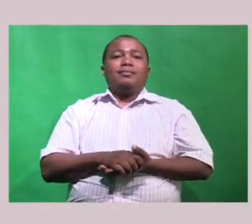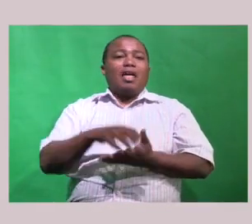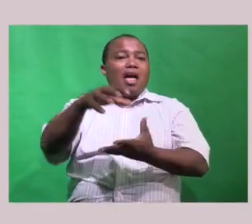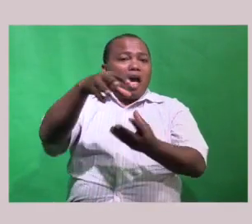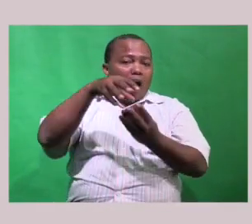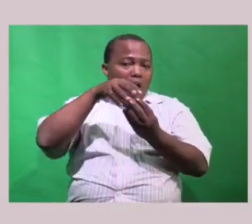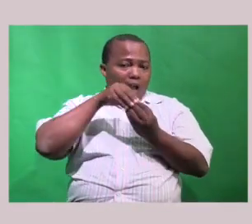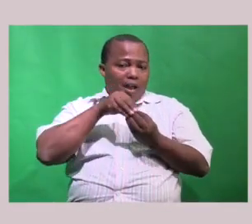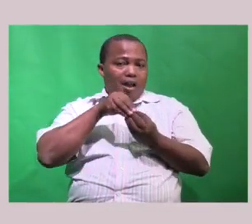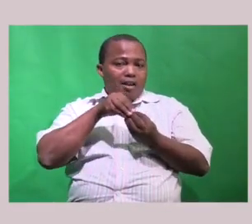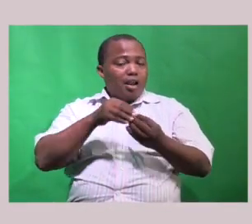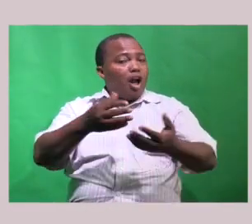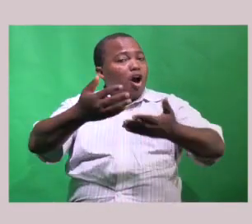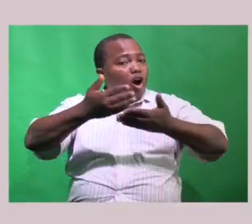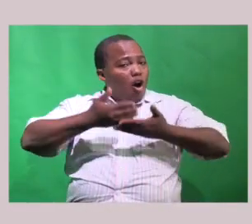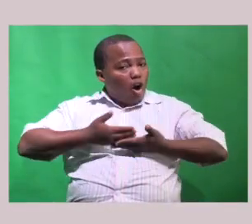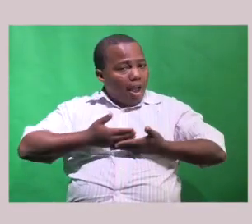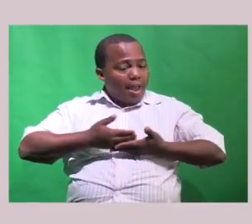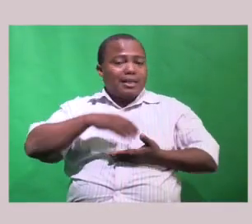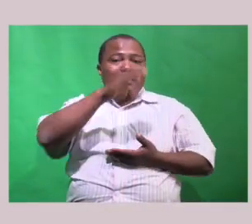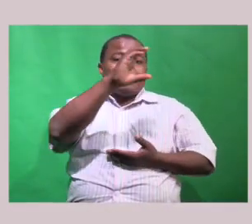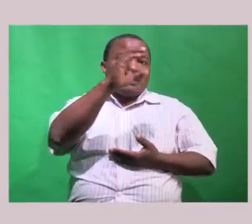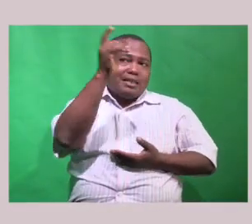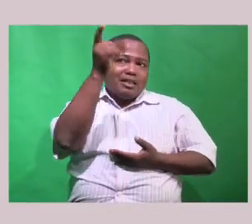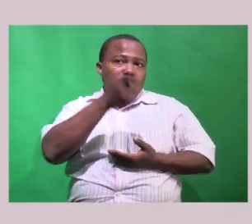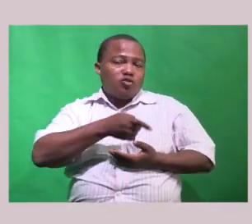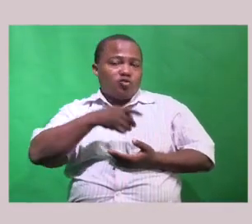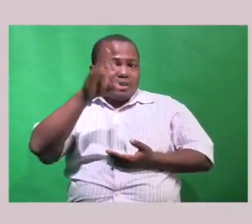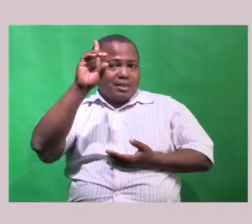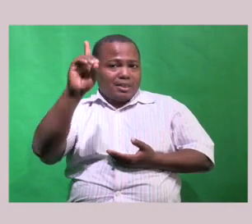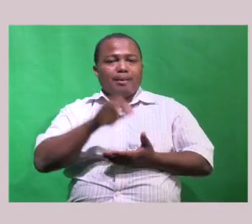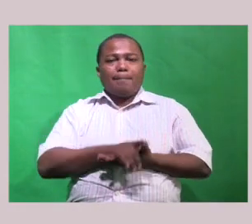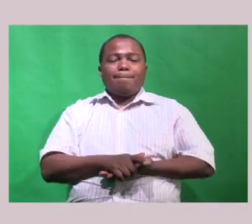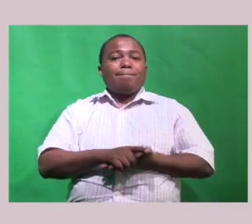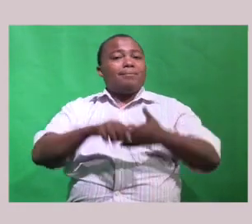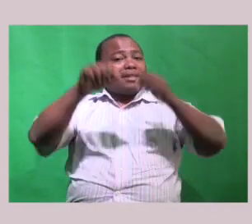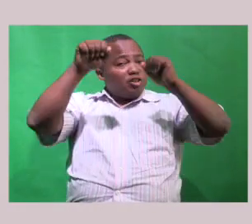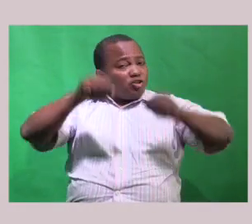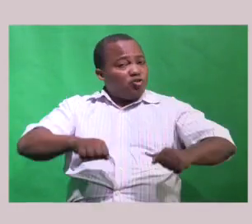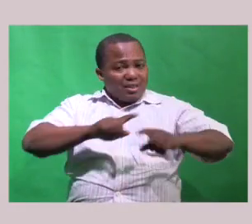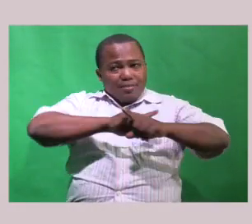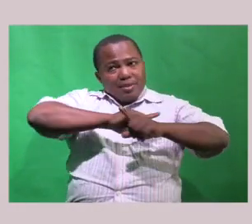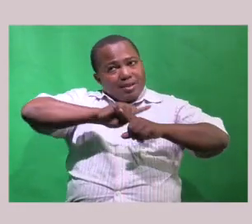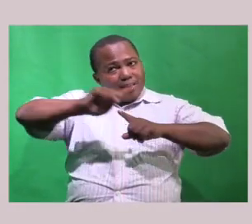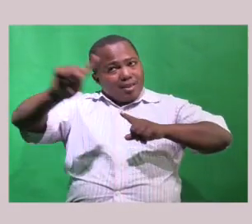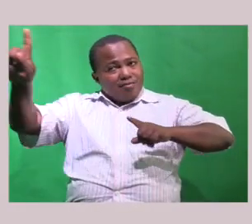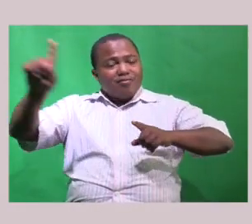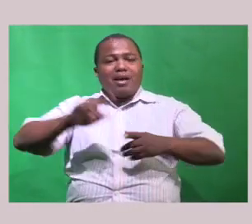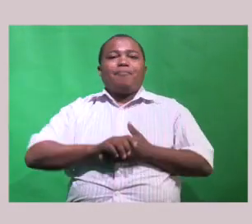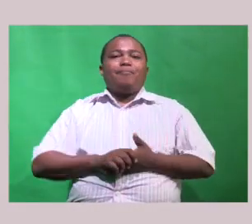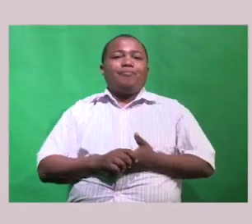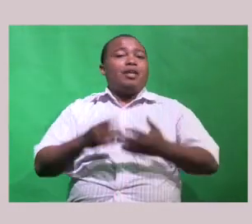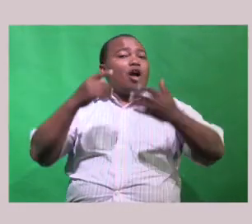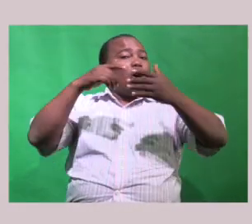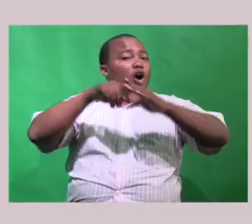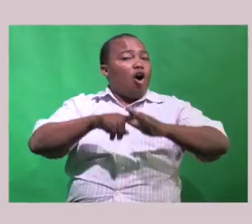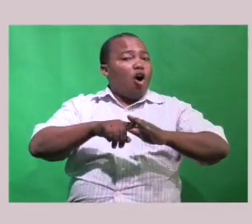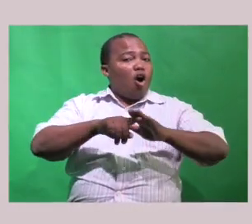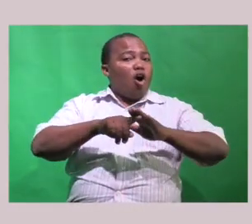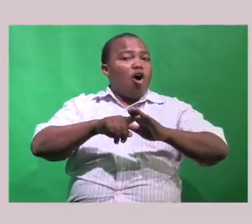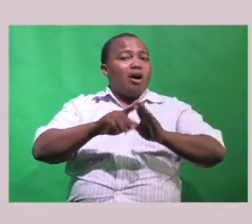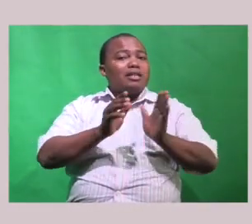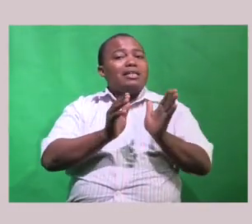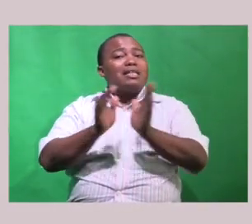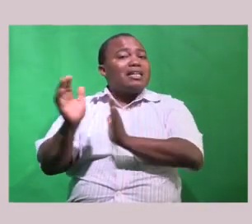the owing CD should be transferred on credit side for the